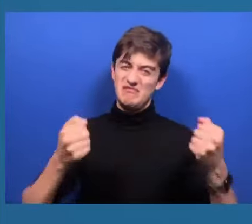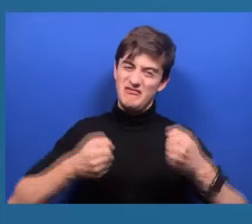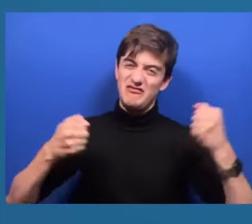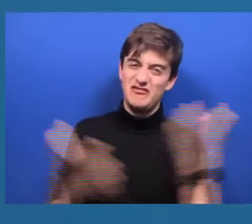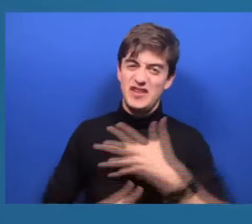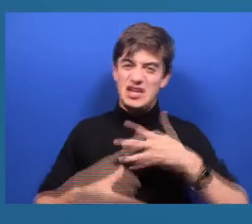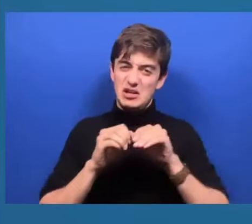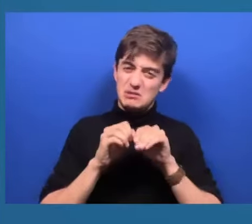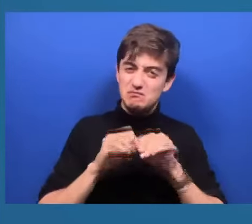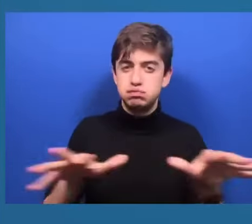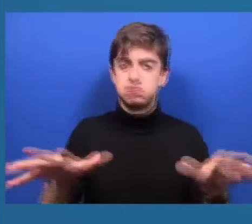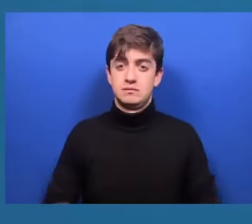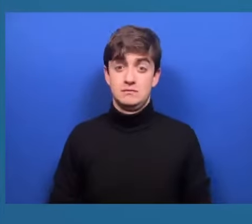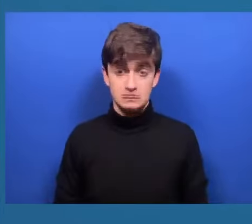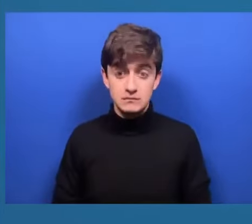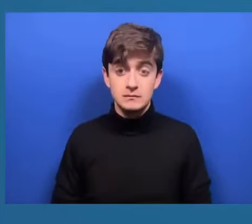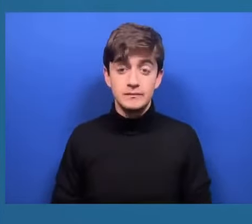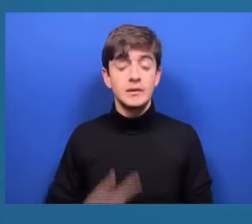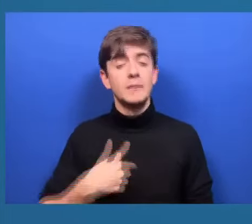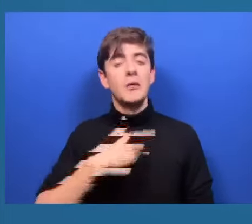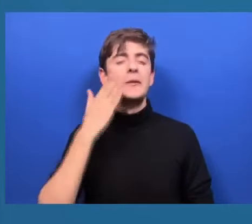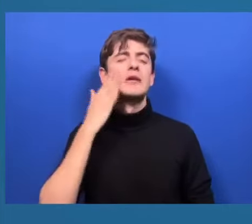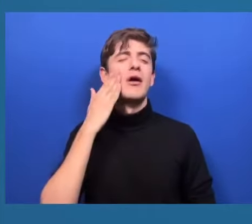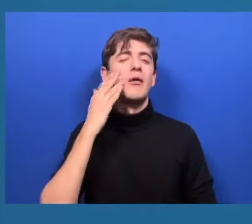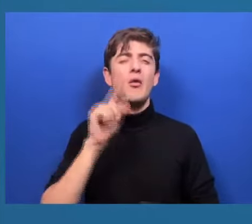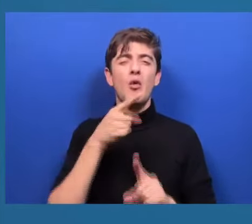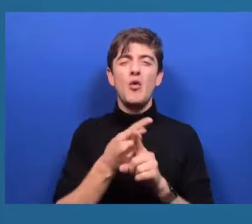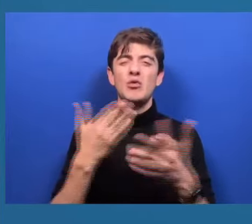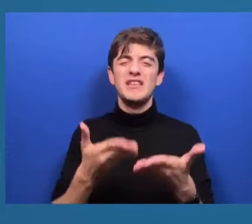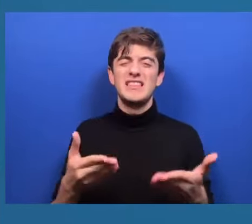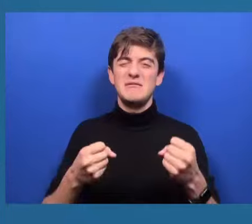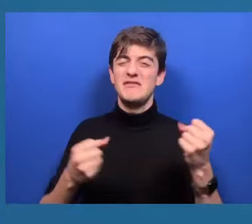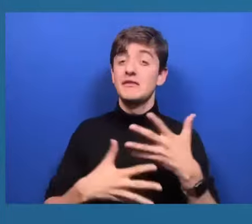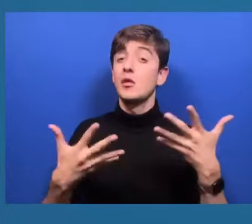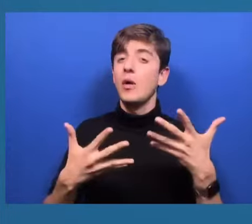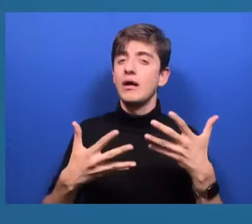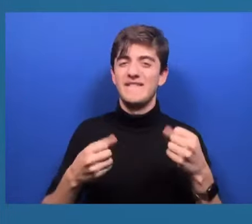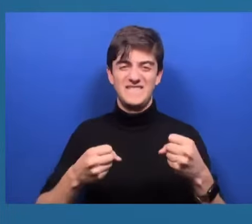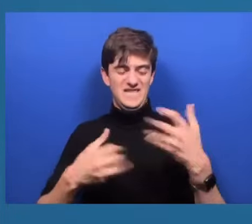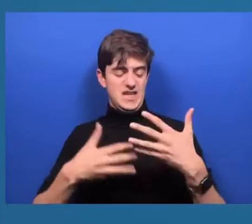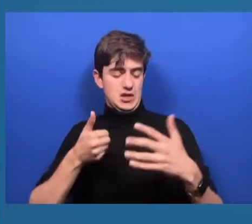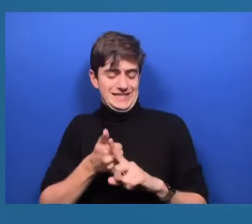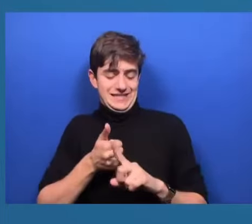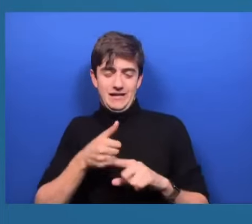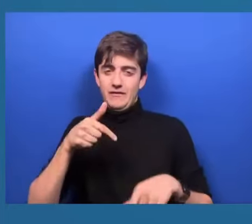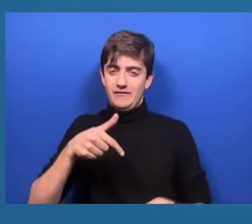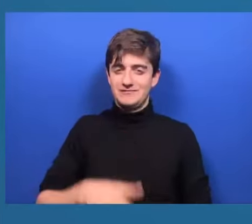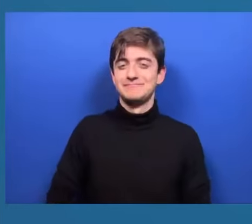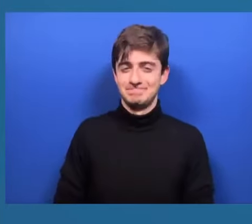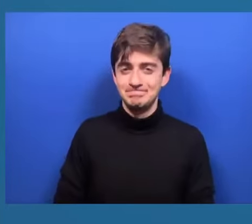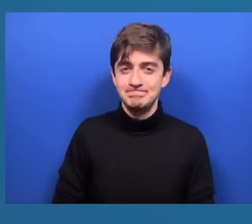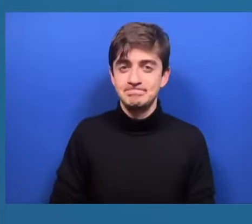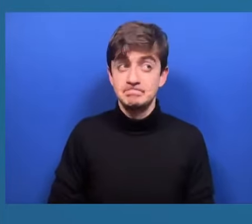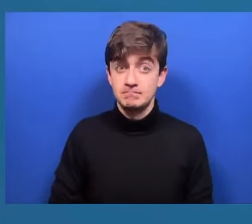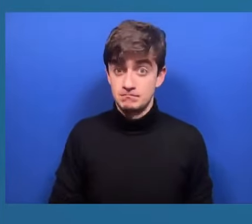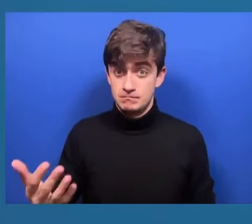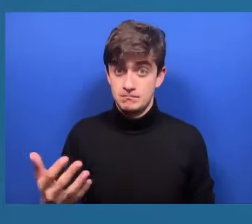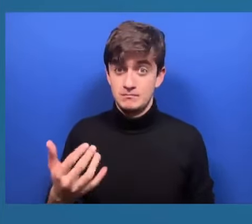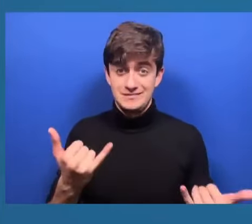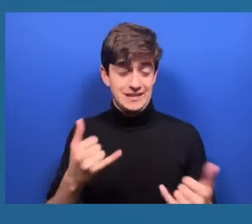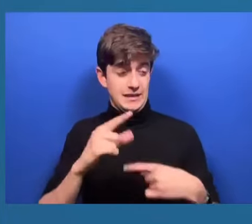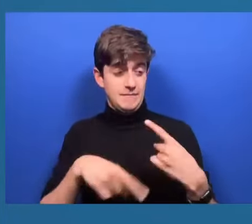know that the only thing to fear is fear itself. So this is about a woman that we all as New Yorkers